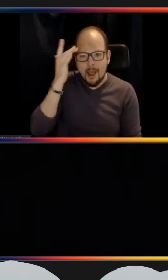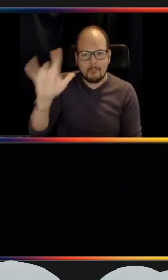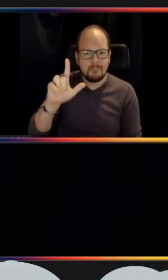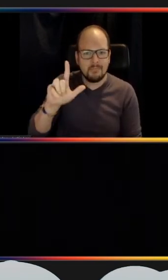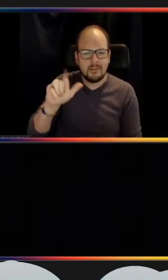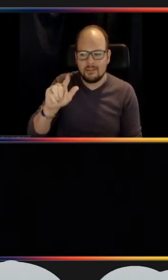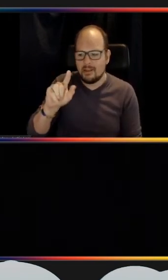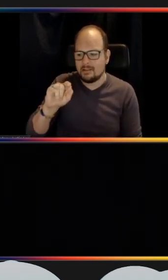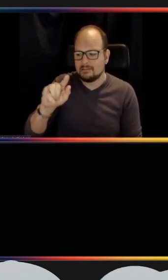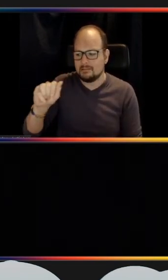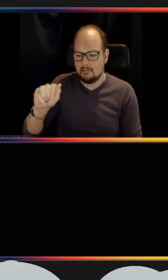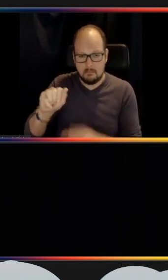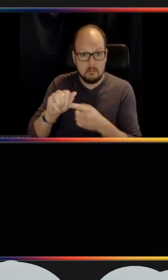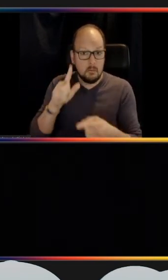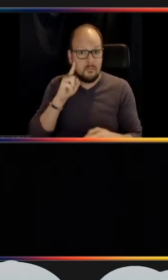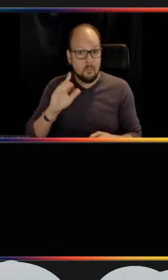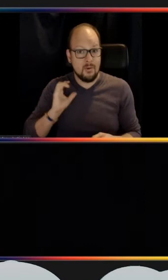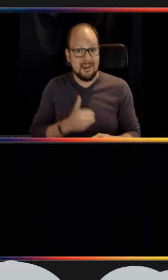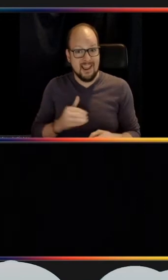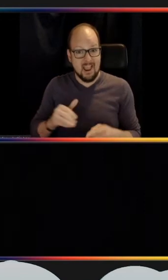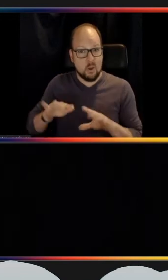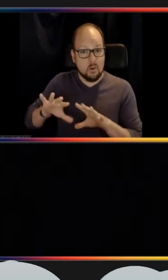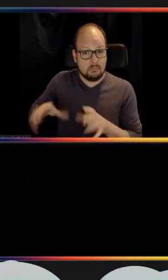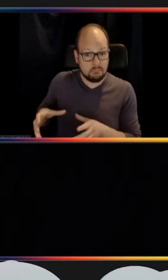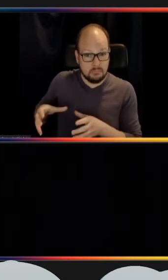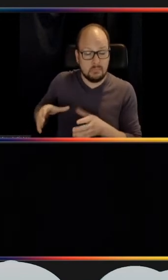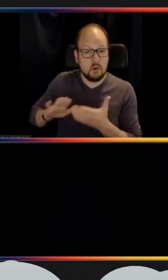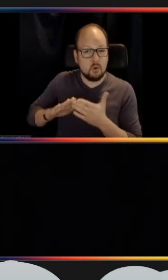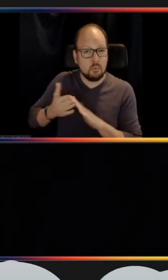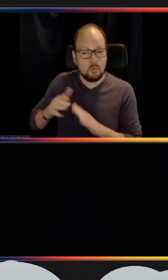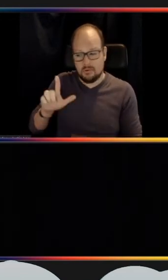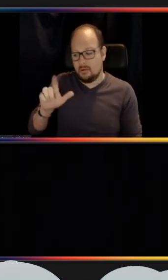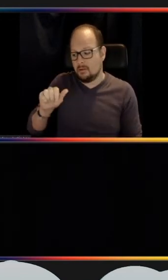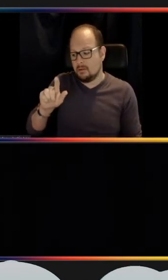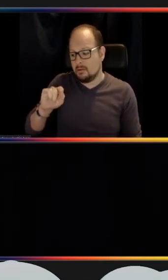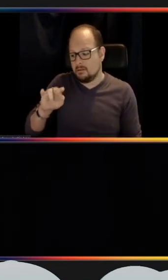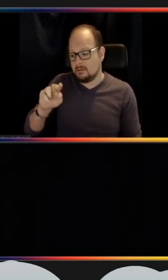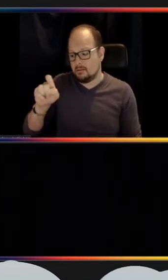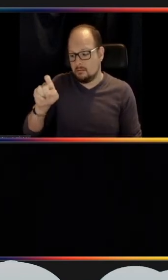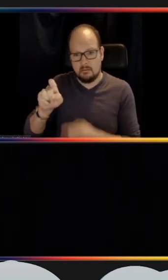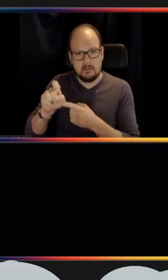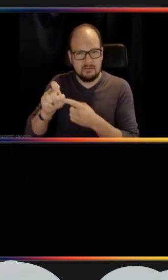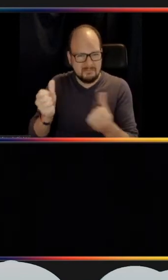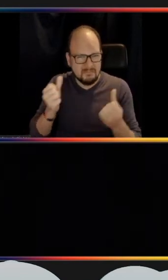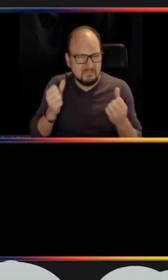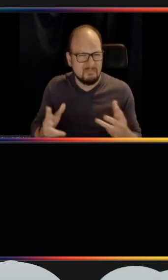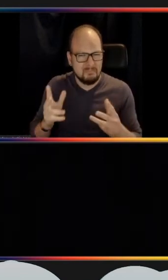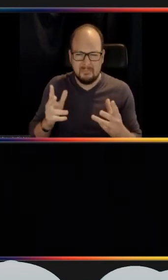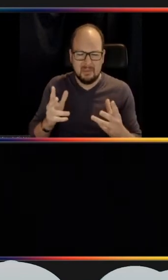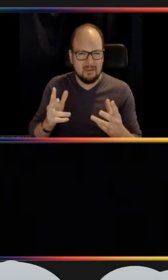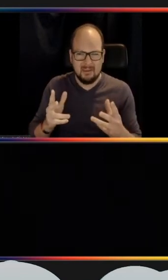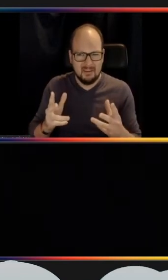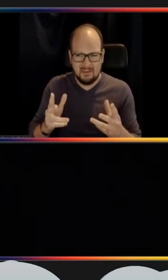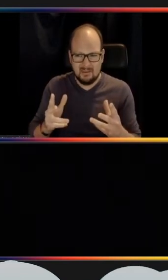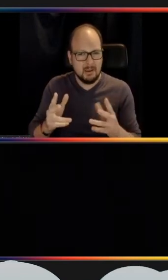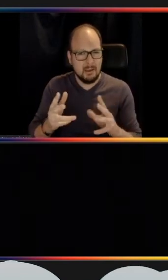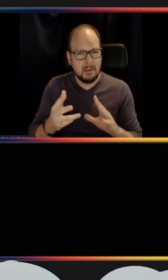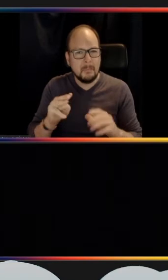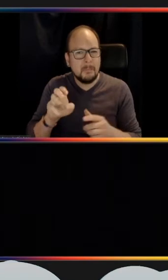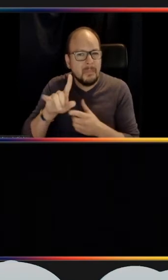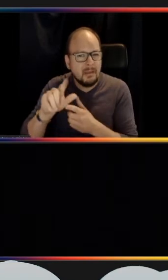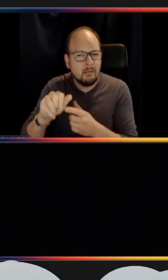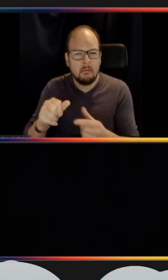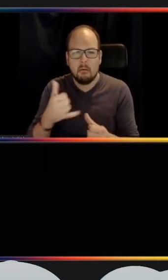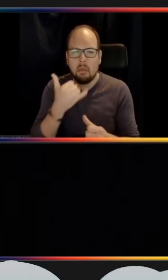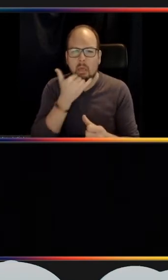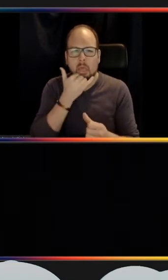Latinx community. For so long, our representation was so dark and just inaccurate and stereotyped